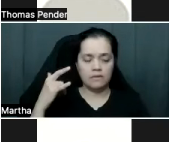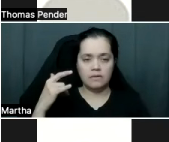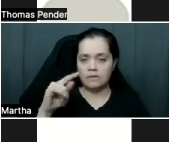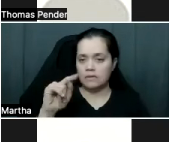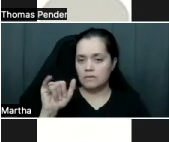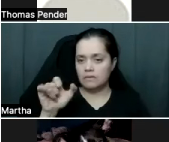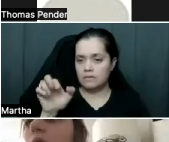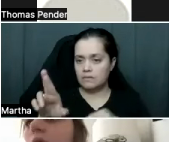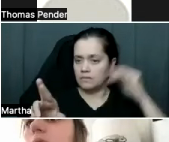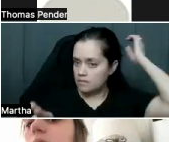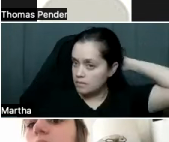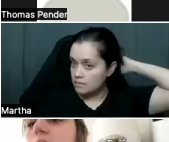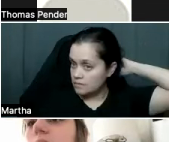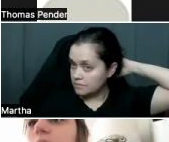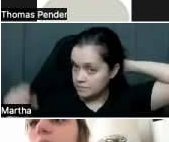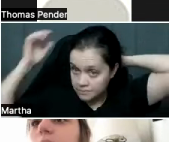Taylor.